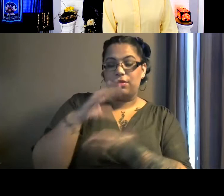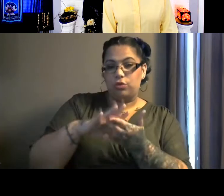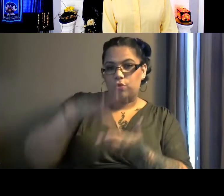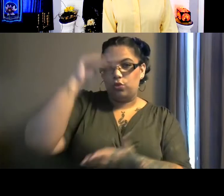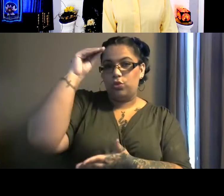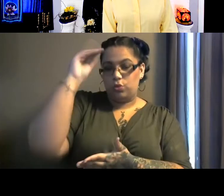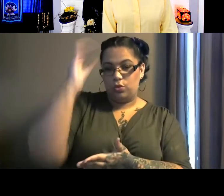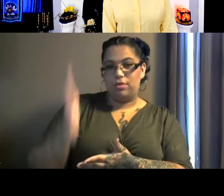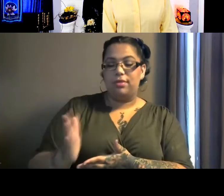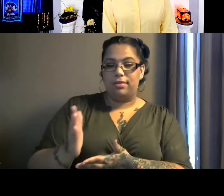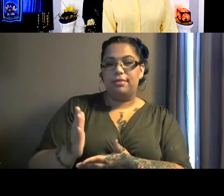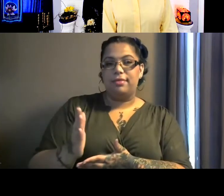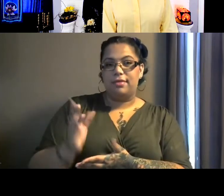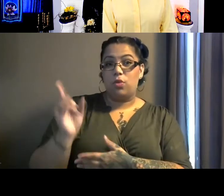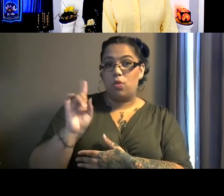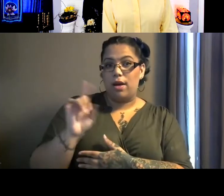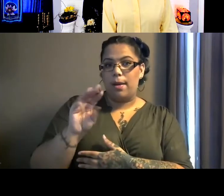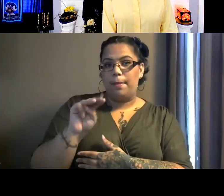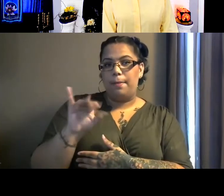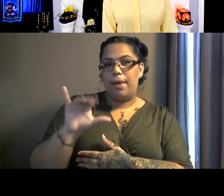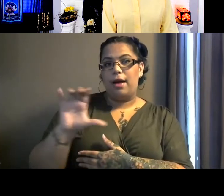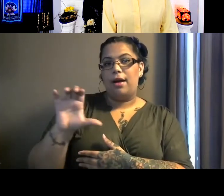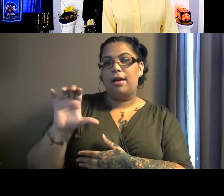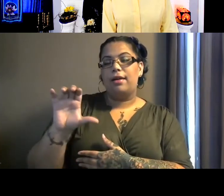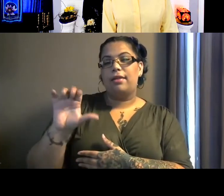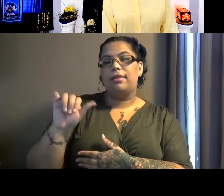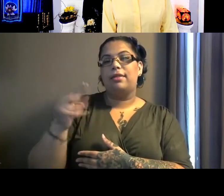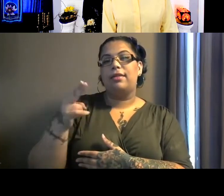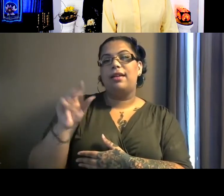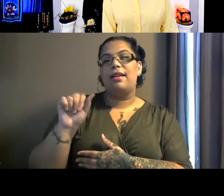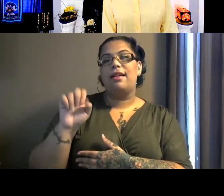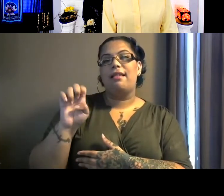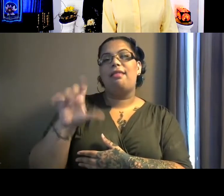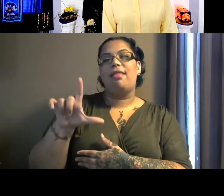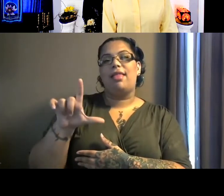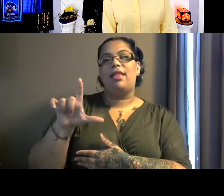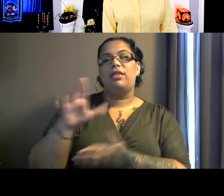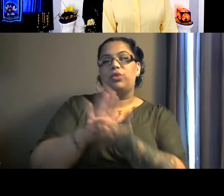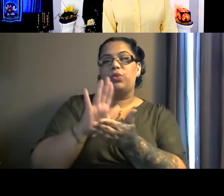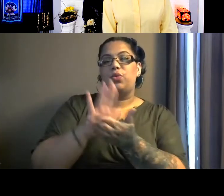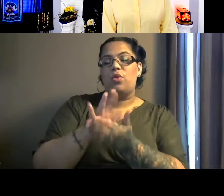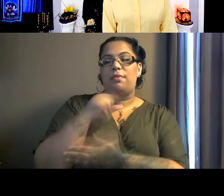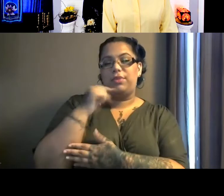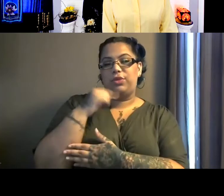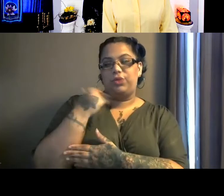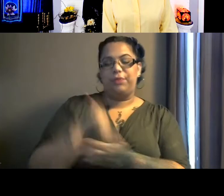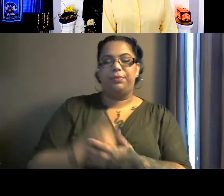student at Michael B. Beckwith School of Ministry.